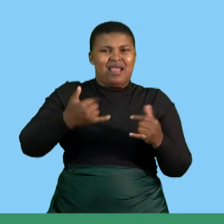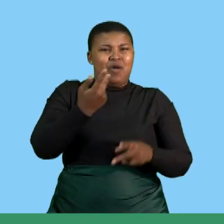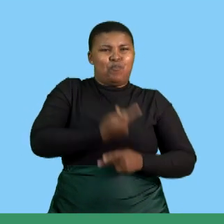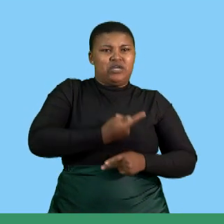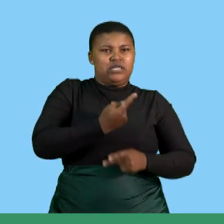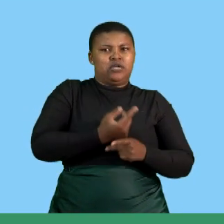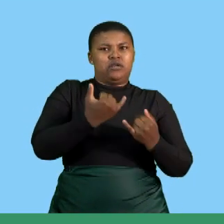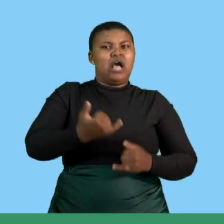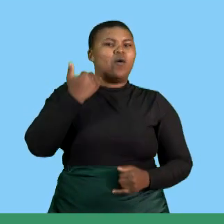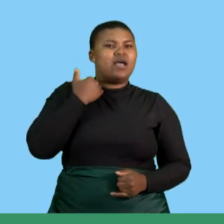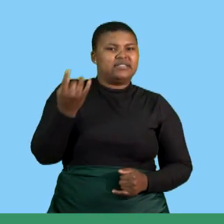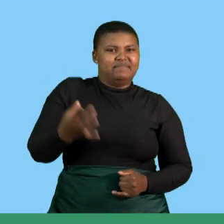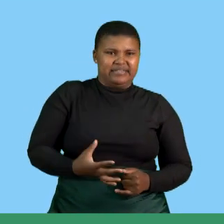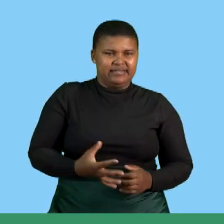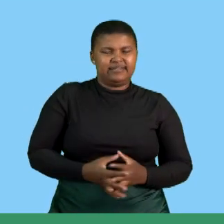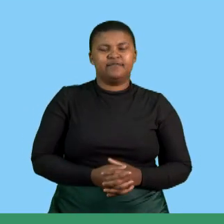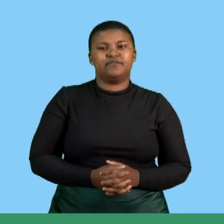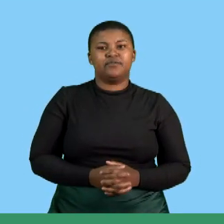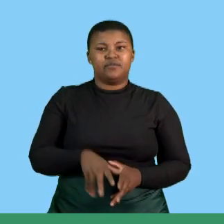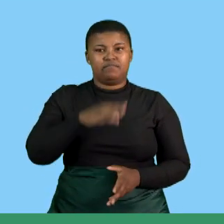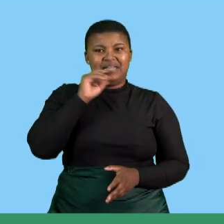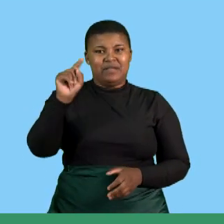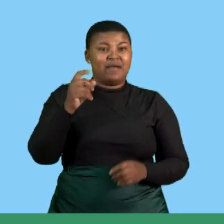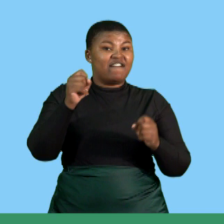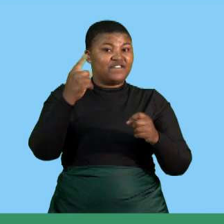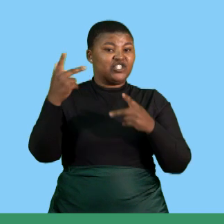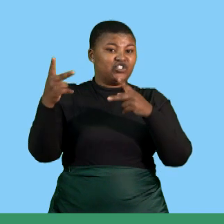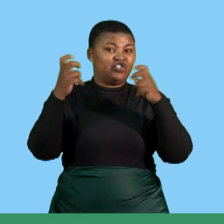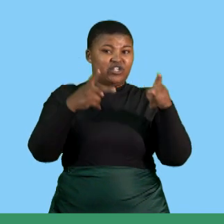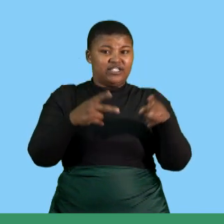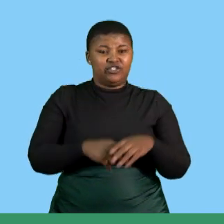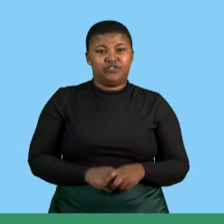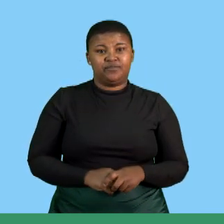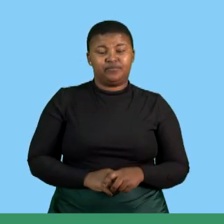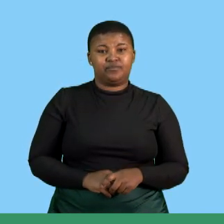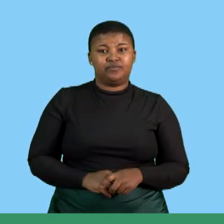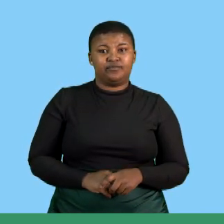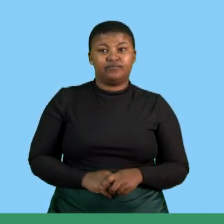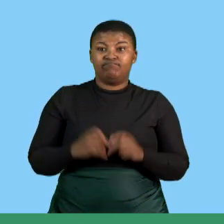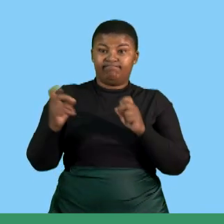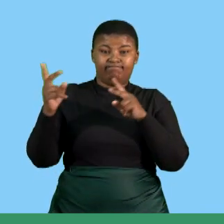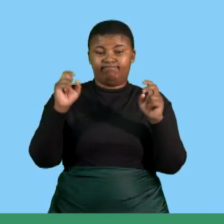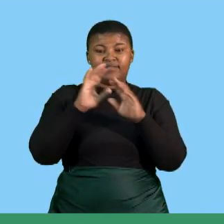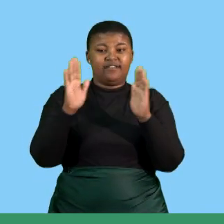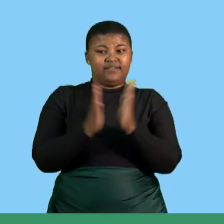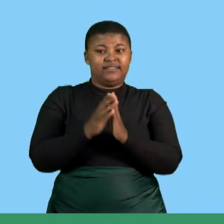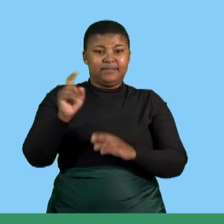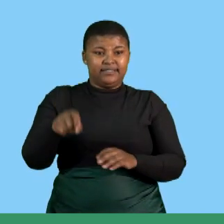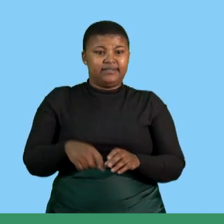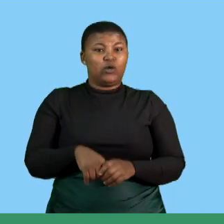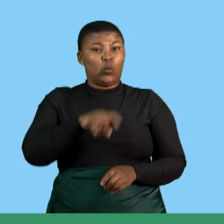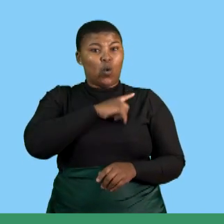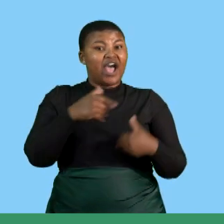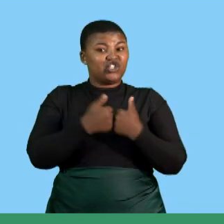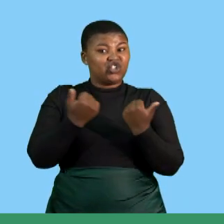their products too expensive. So that is then our first challenge. So we are going to quote that whole sentence